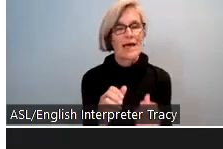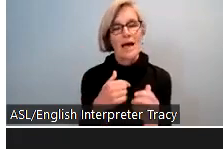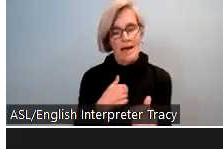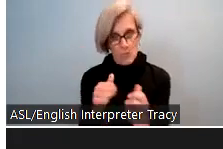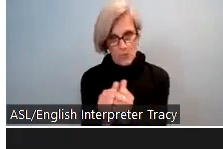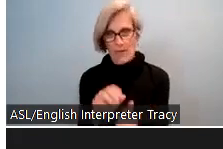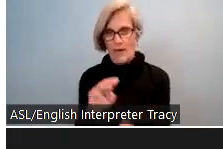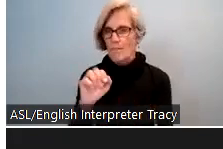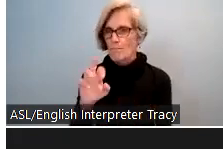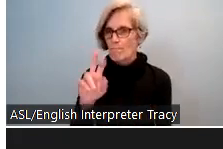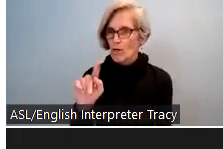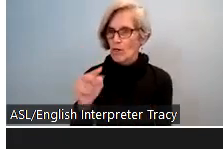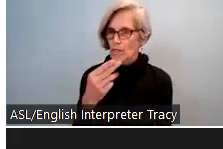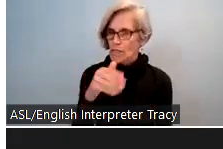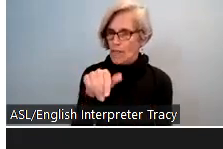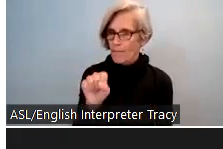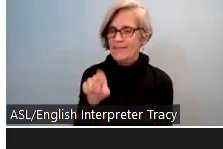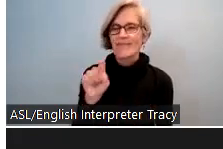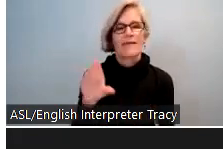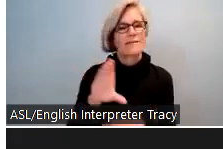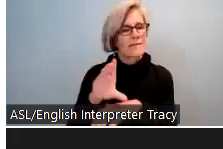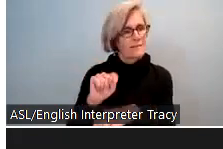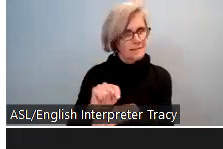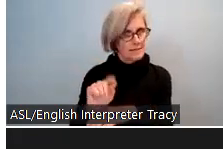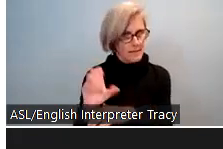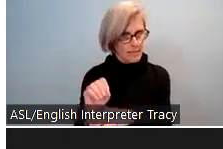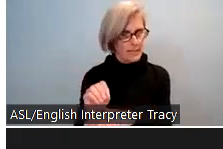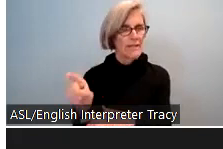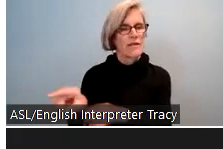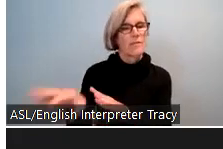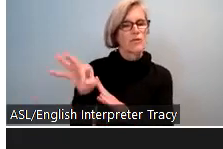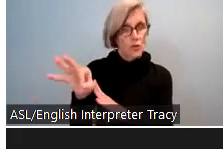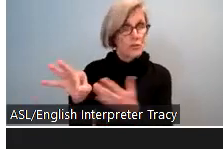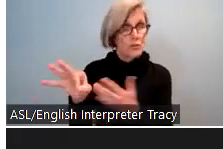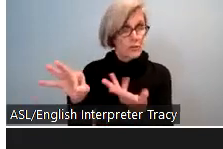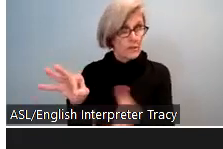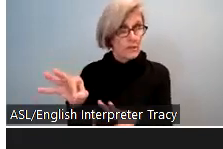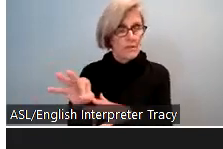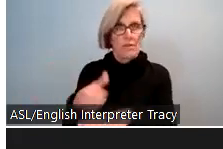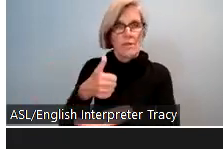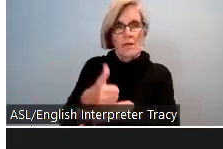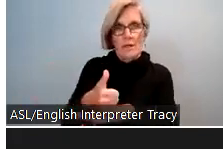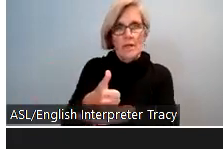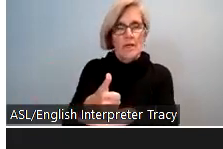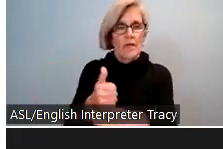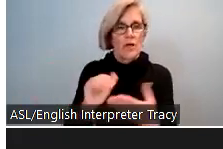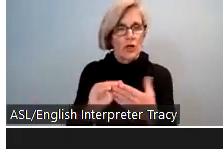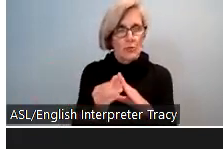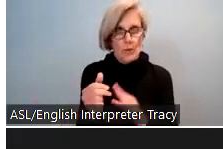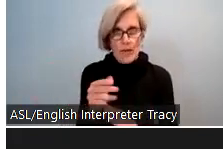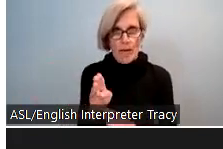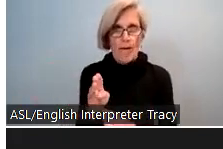is a consultant that's been selected to implement the Community Hubs